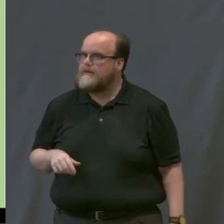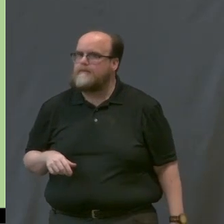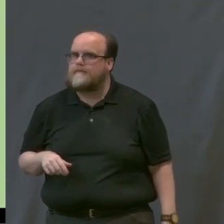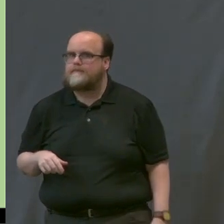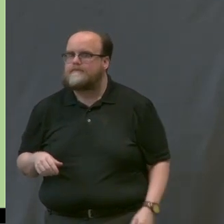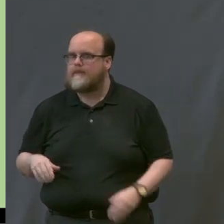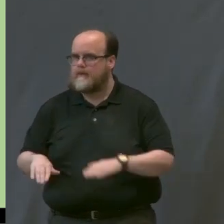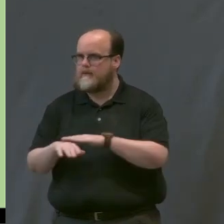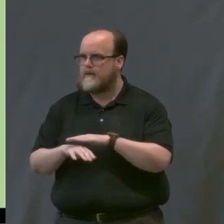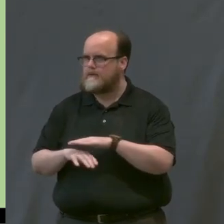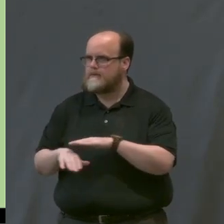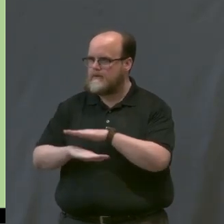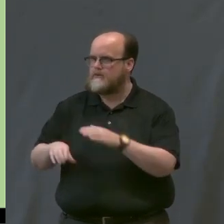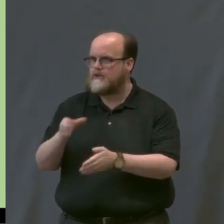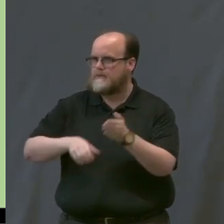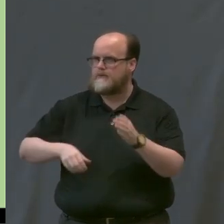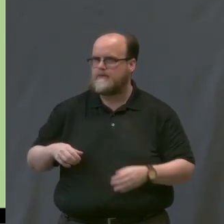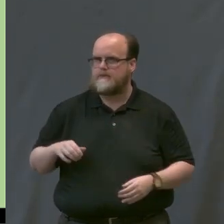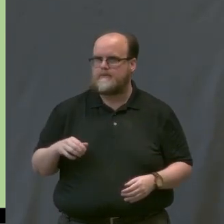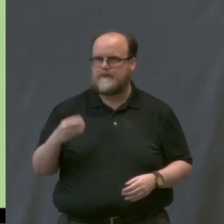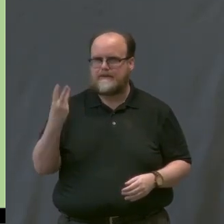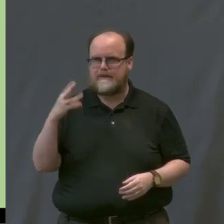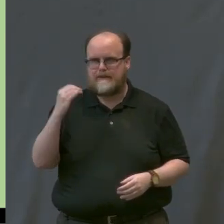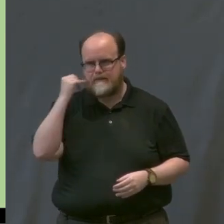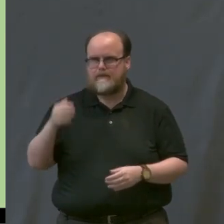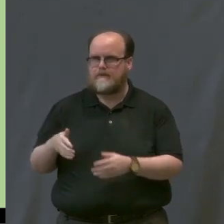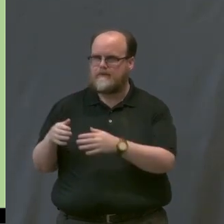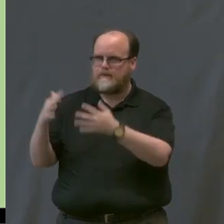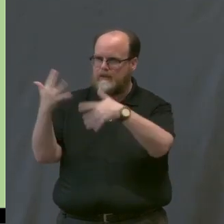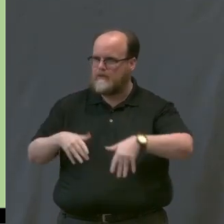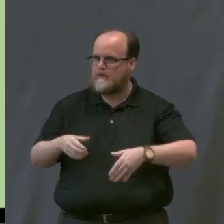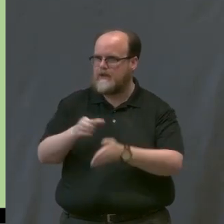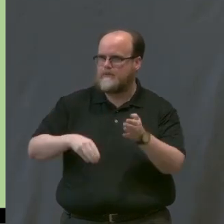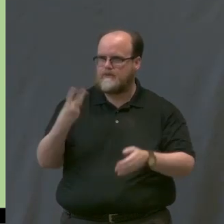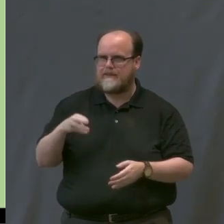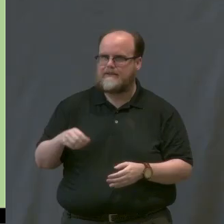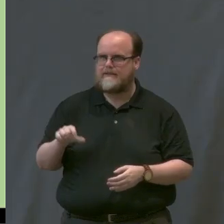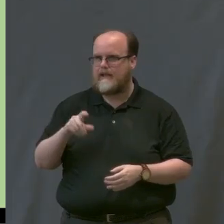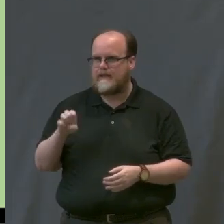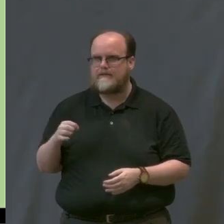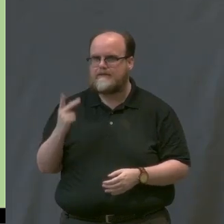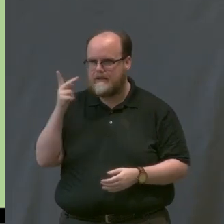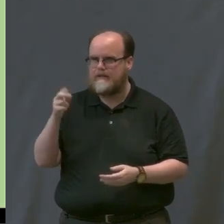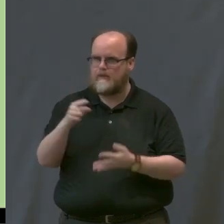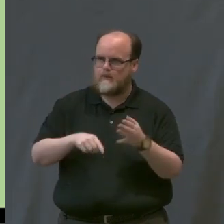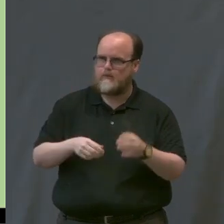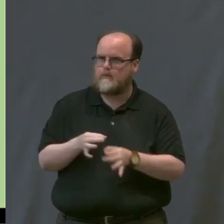It's under chapter 16. If you download the chapter 16 slides, you'll see those instructions.